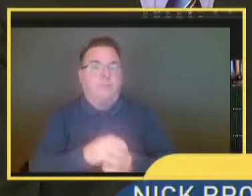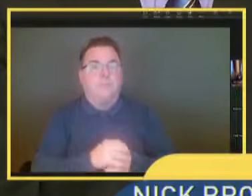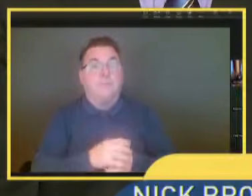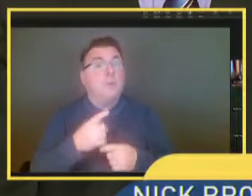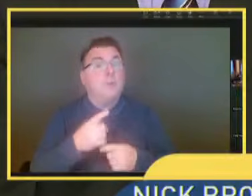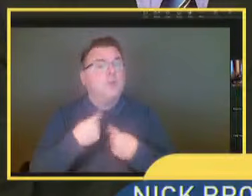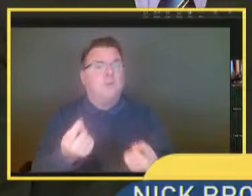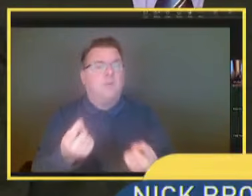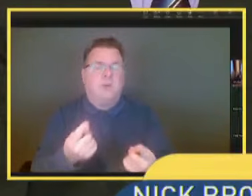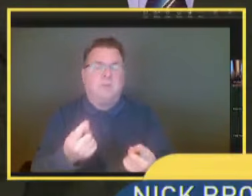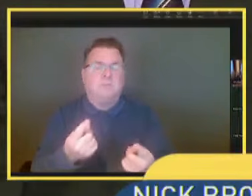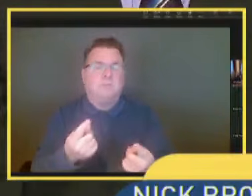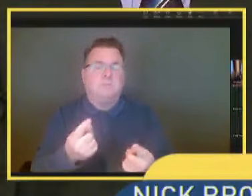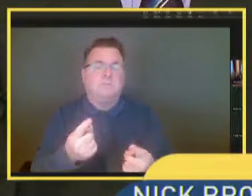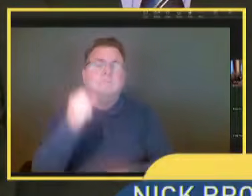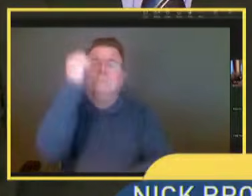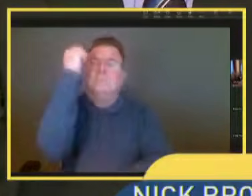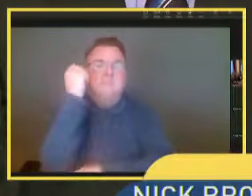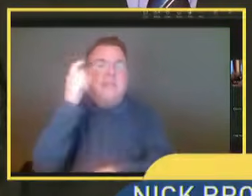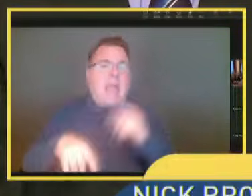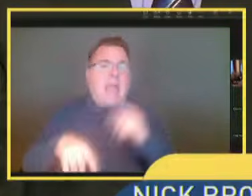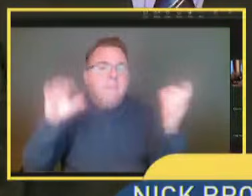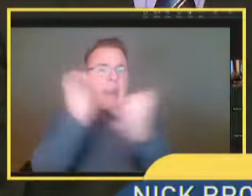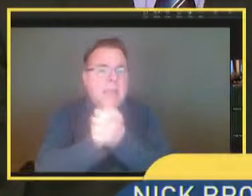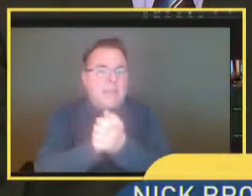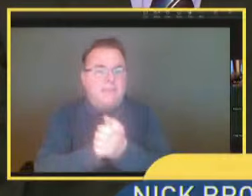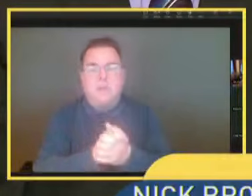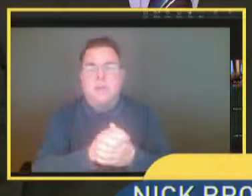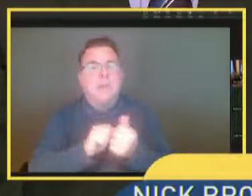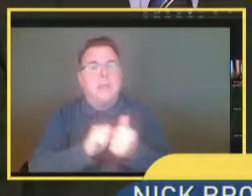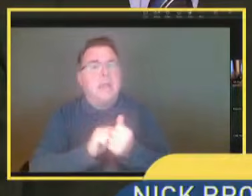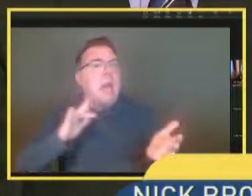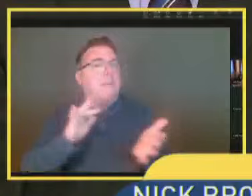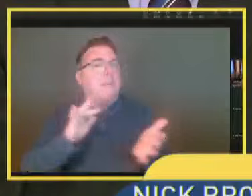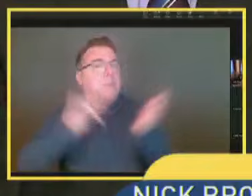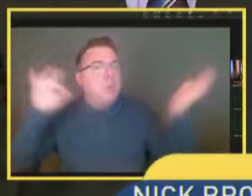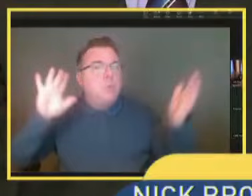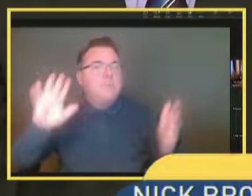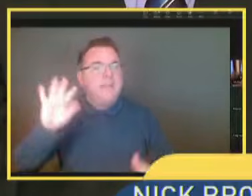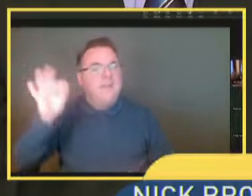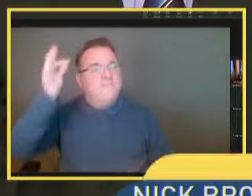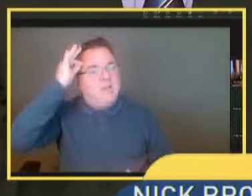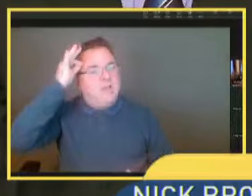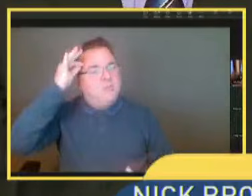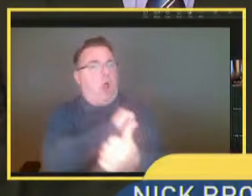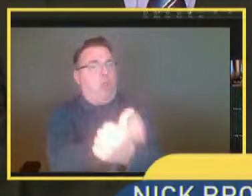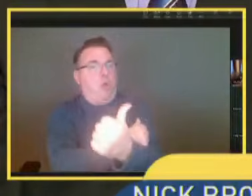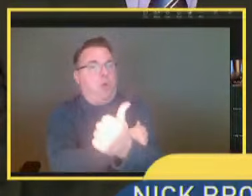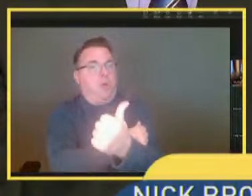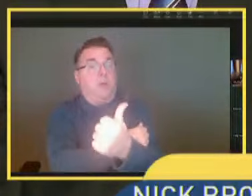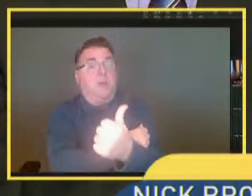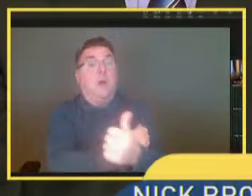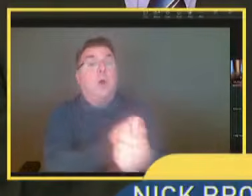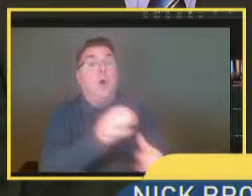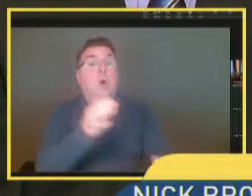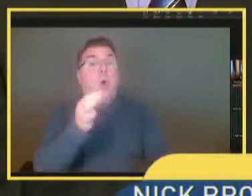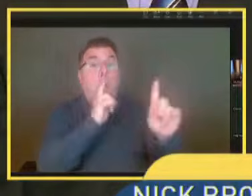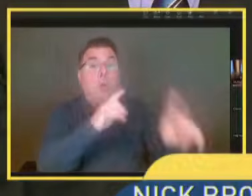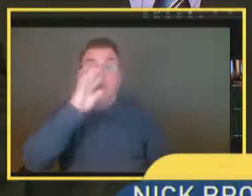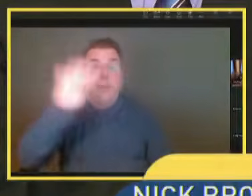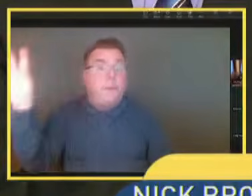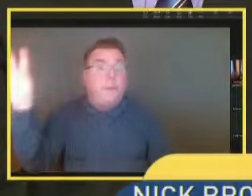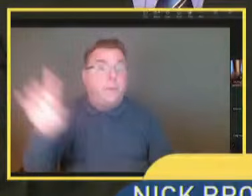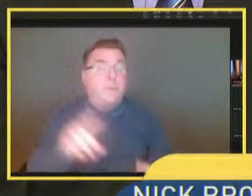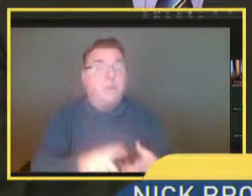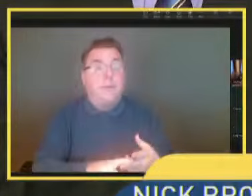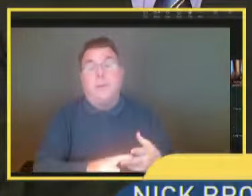in the way that they have approached and abused their federal authority, the way that they ignore court orders, the way that they seem to disregard